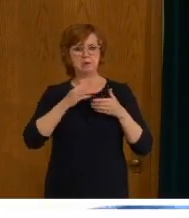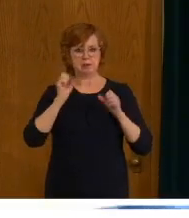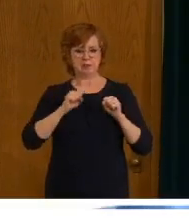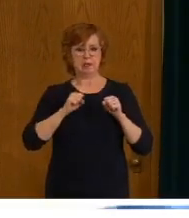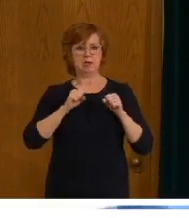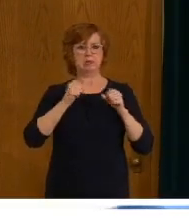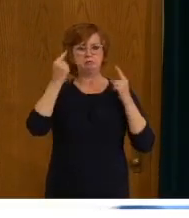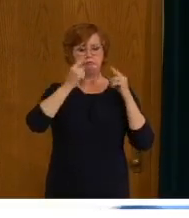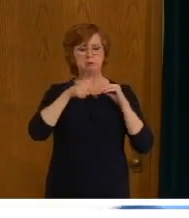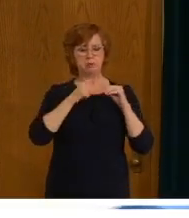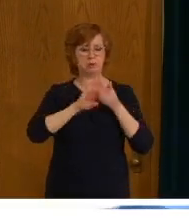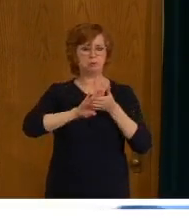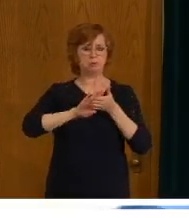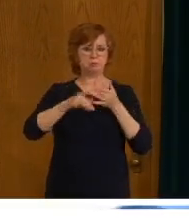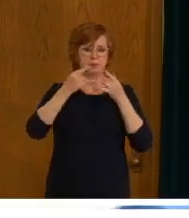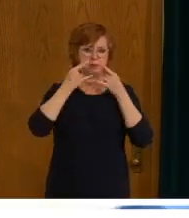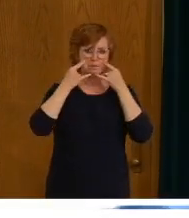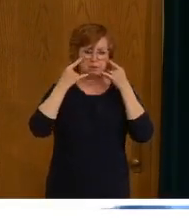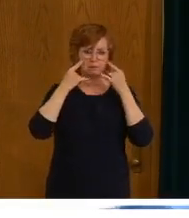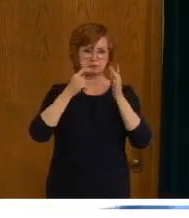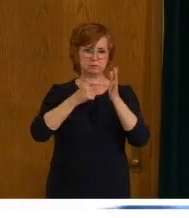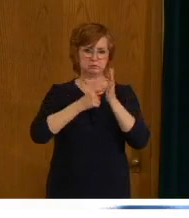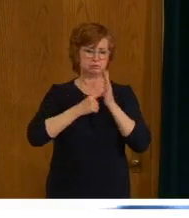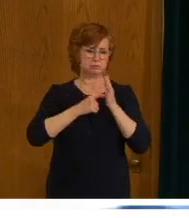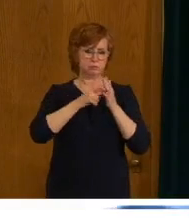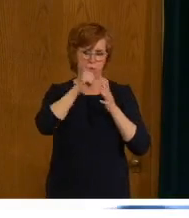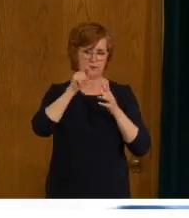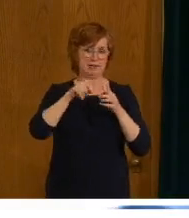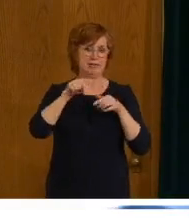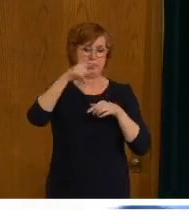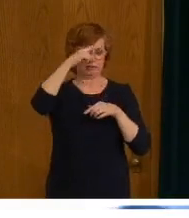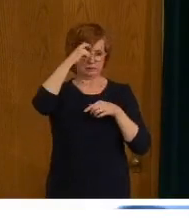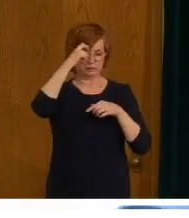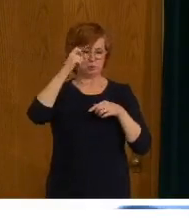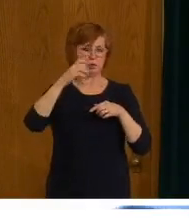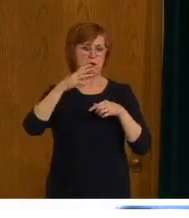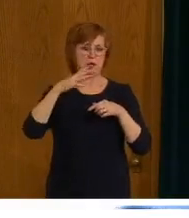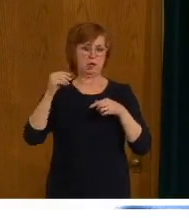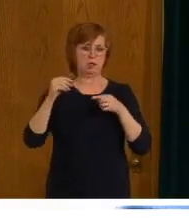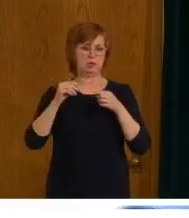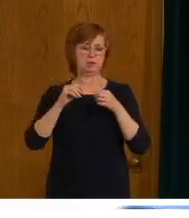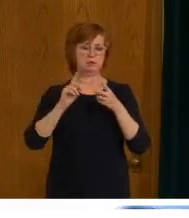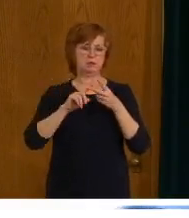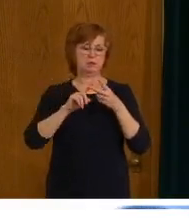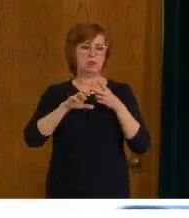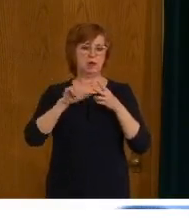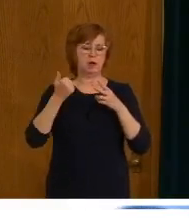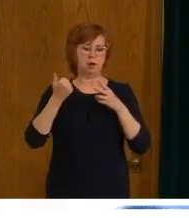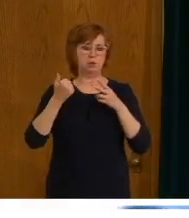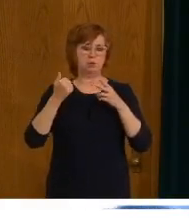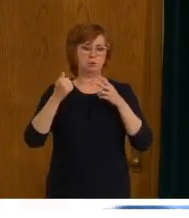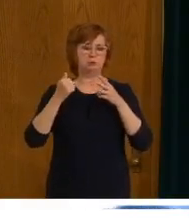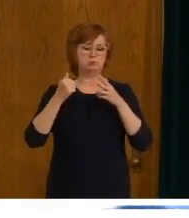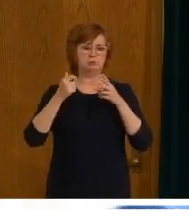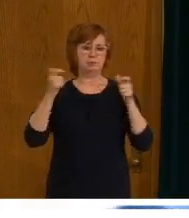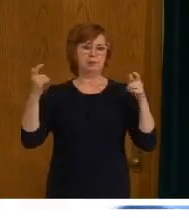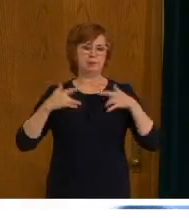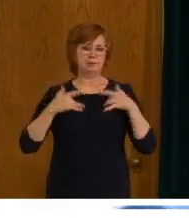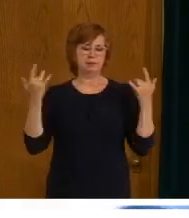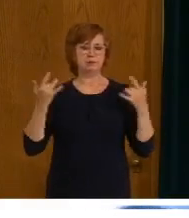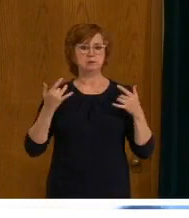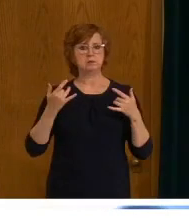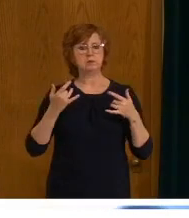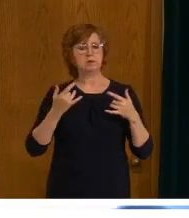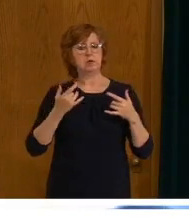limits. But having said that, I think if people have immune suppression or just feel more comfortable even after